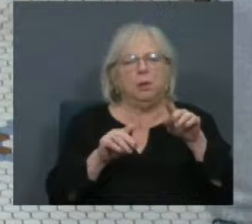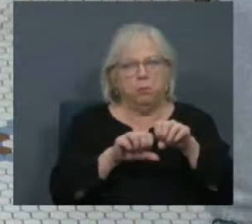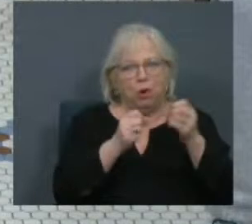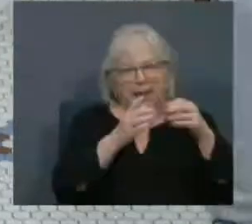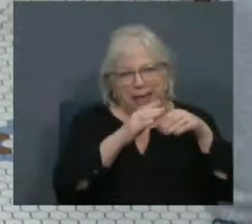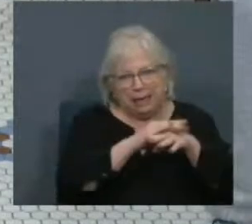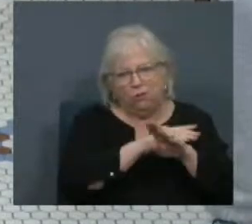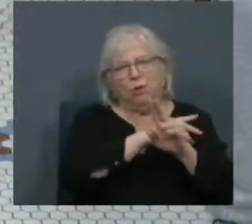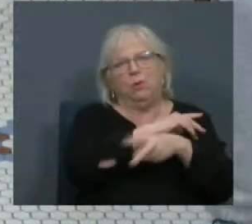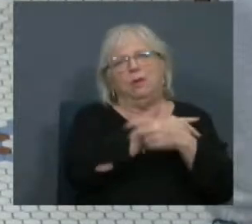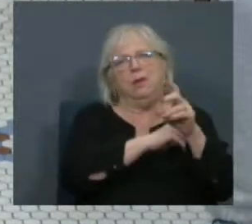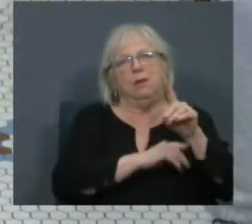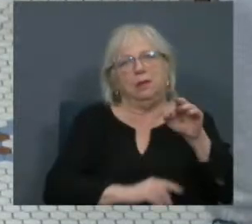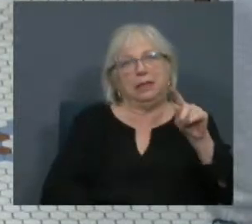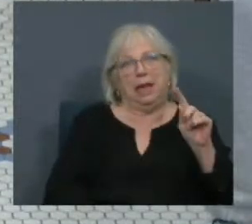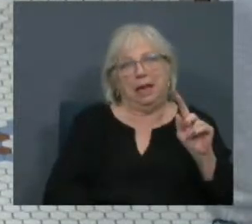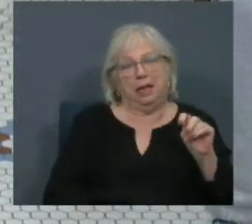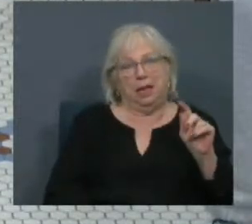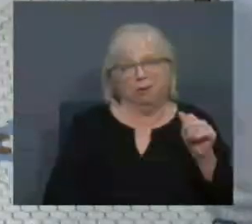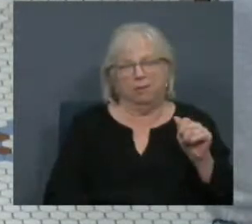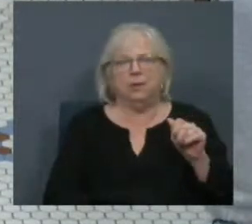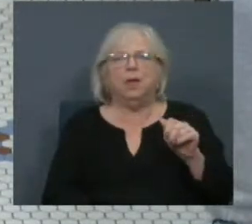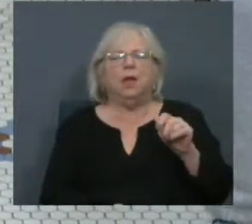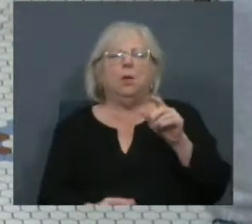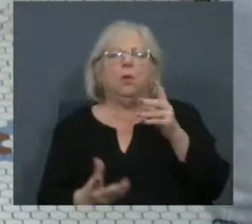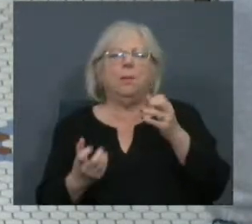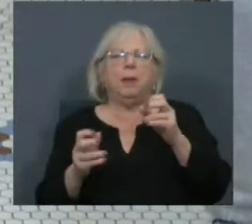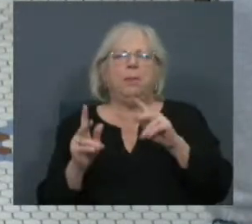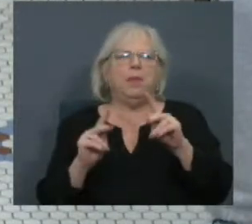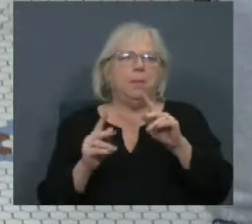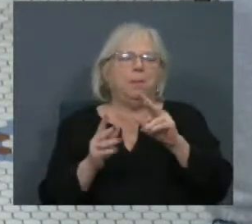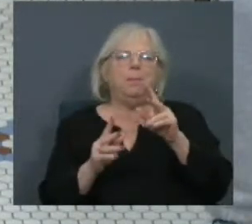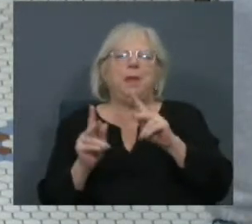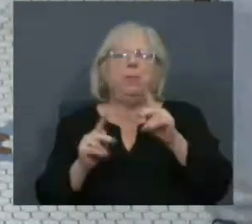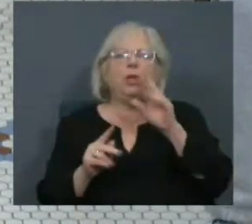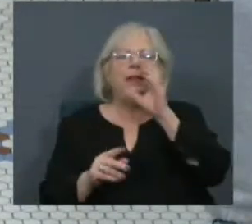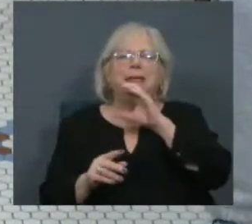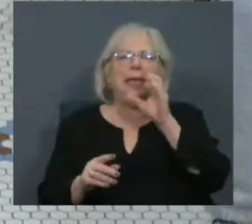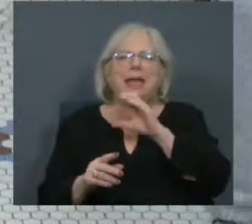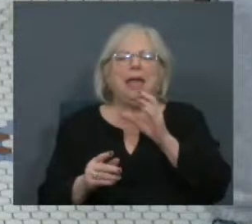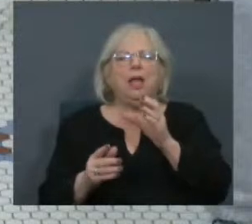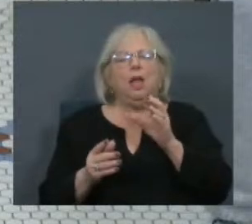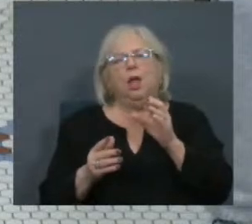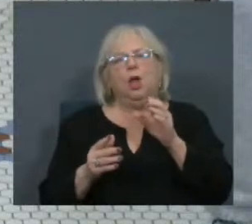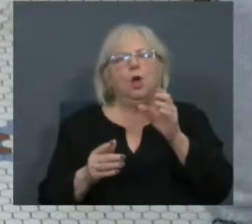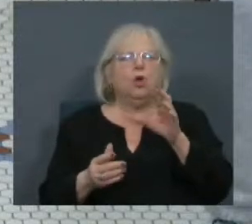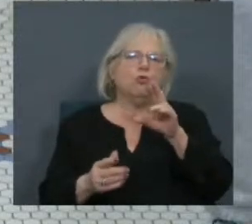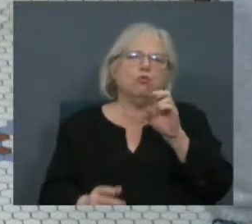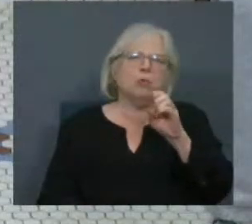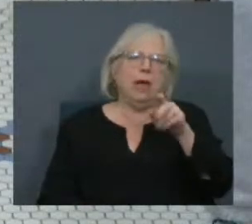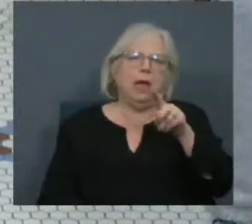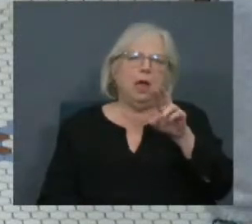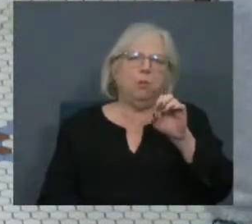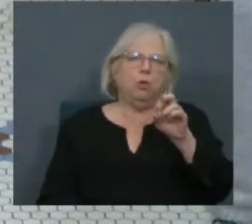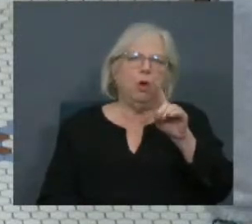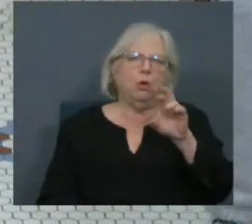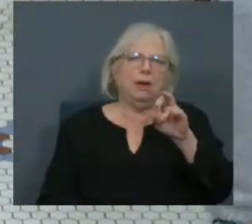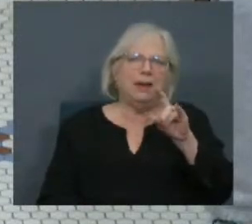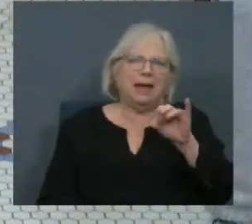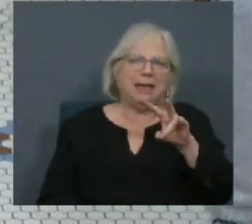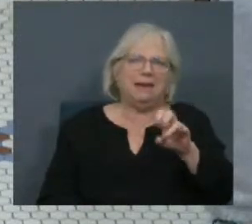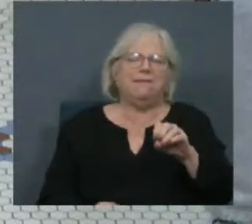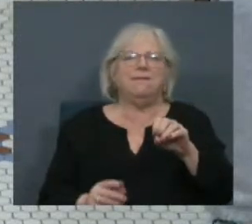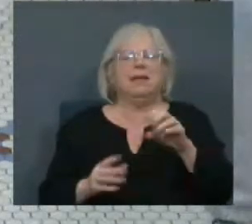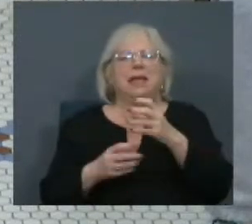that protesters, people seeking reproductive care and other personal healthcare decisions, and immigrants